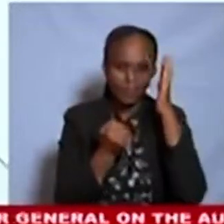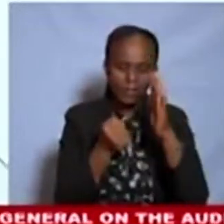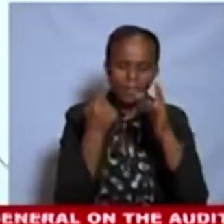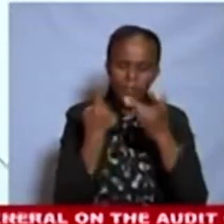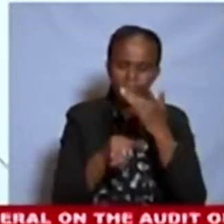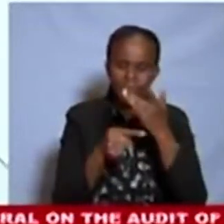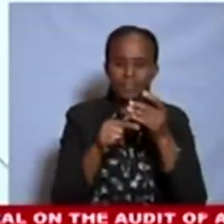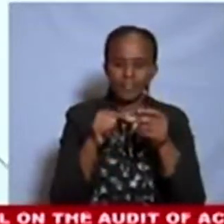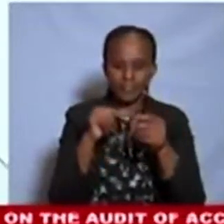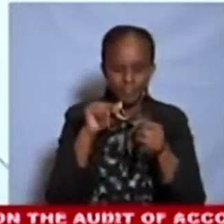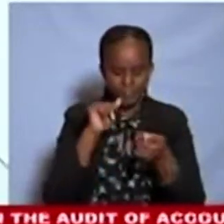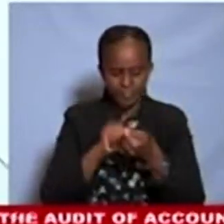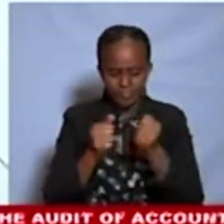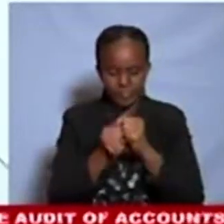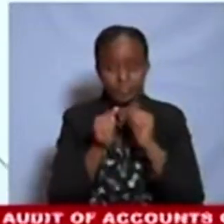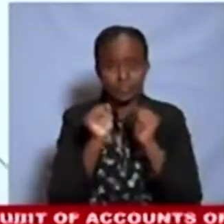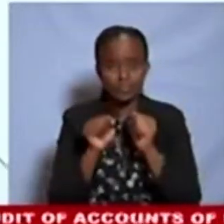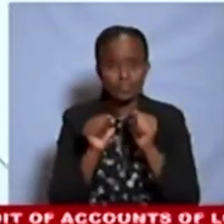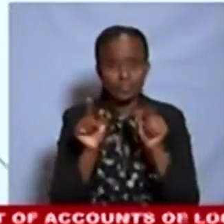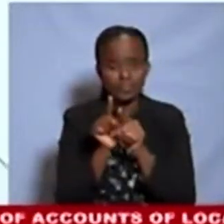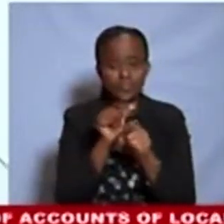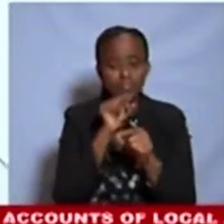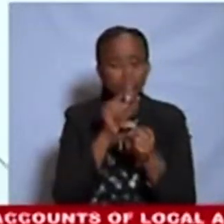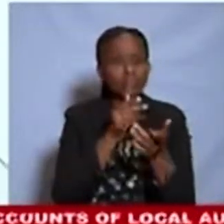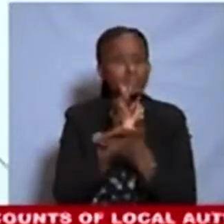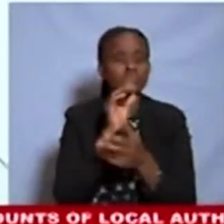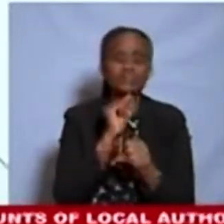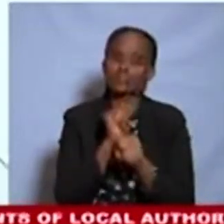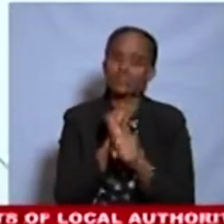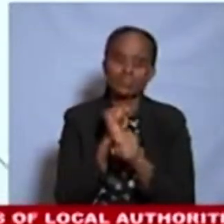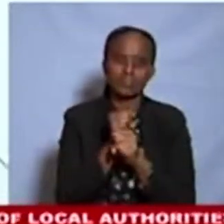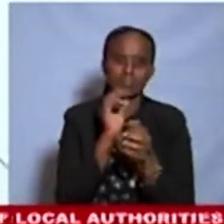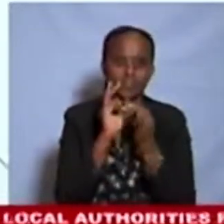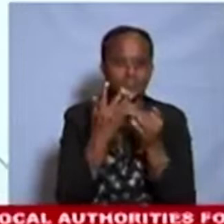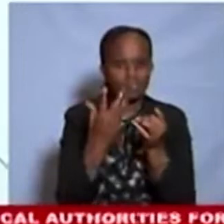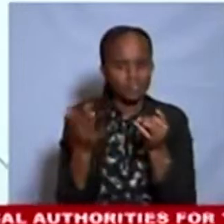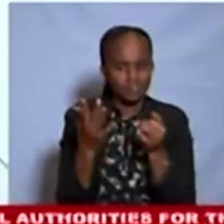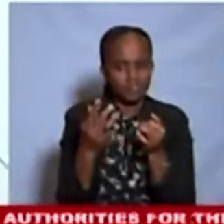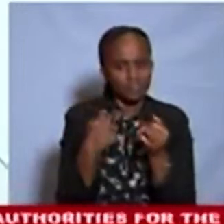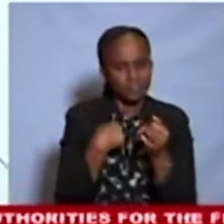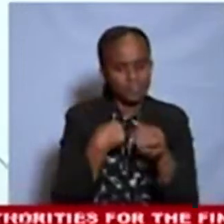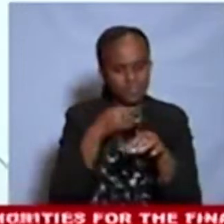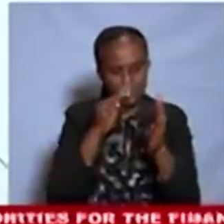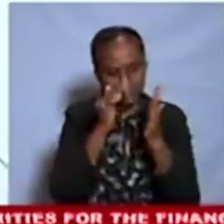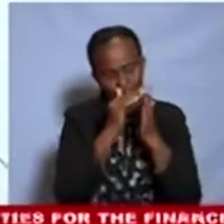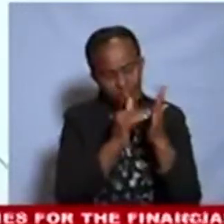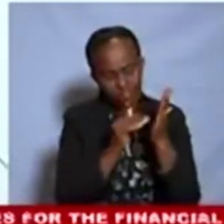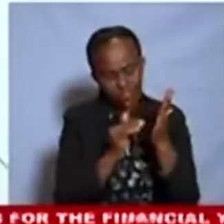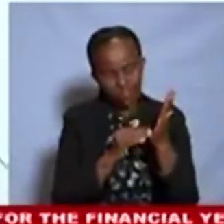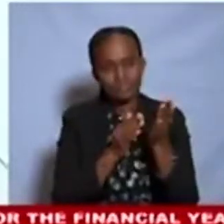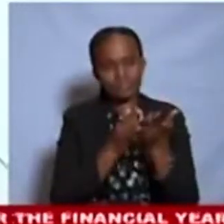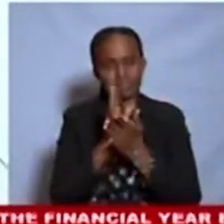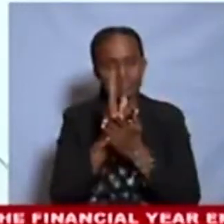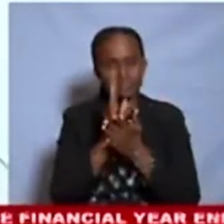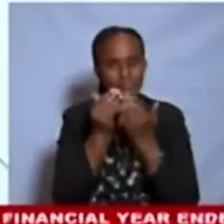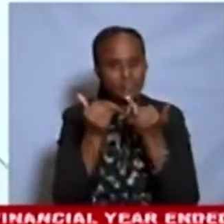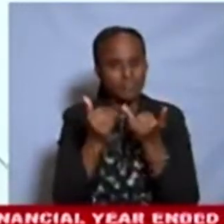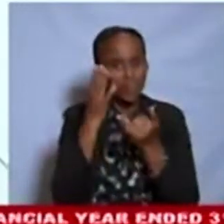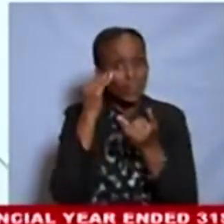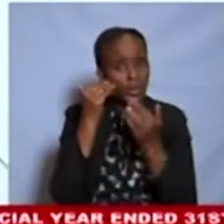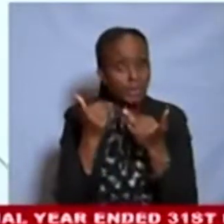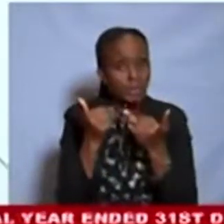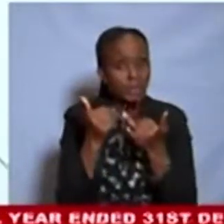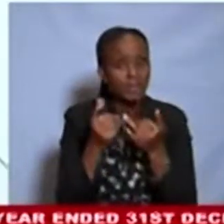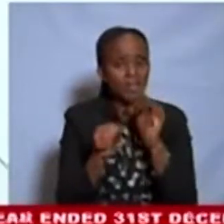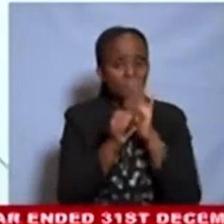actually cause an industrial arrest is not doing things properly. If things, that's why guidelines are done correctly,